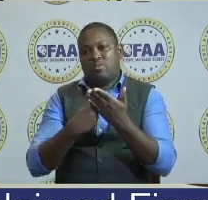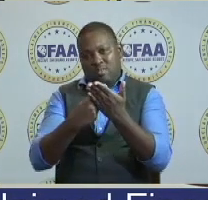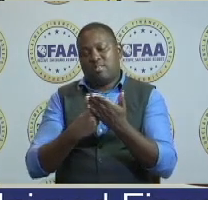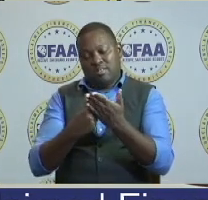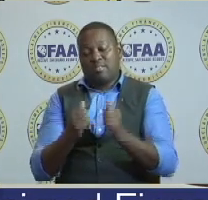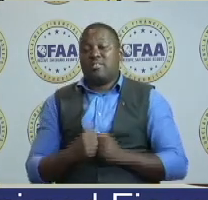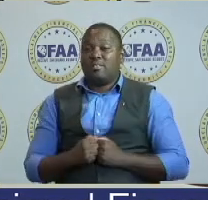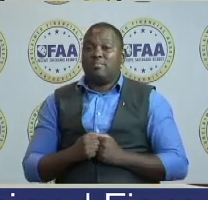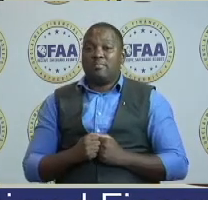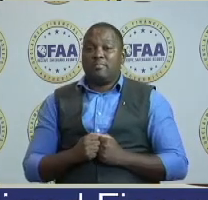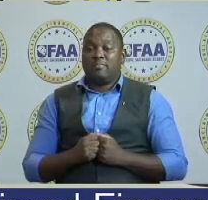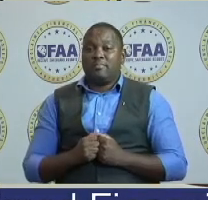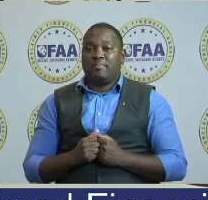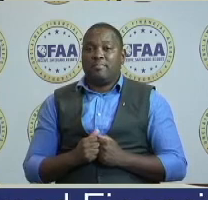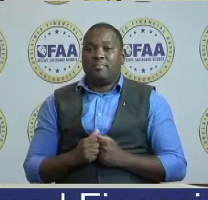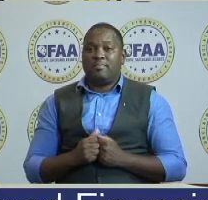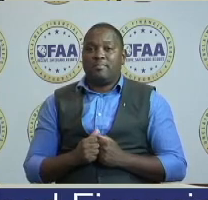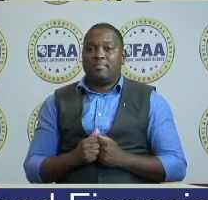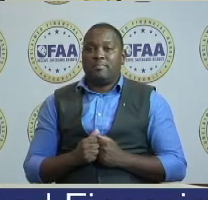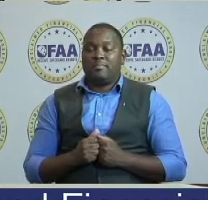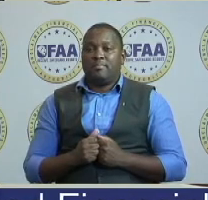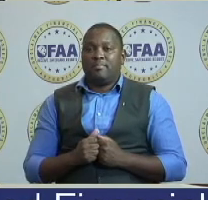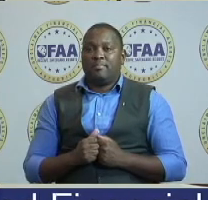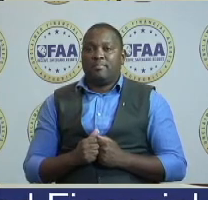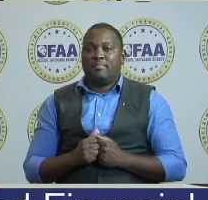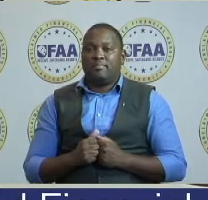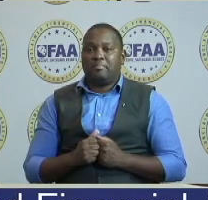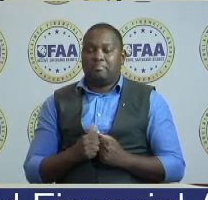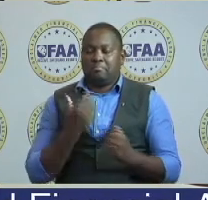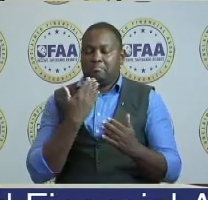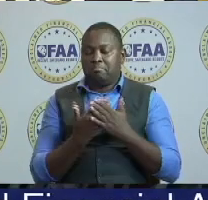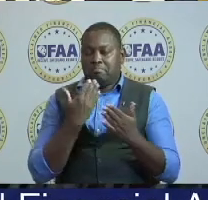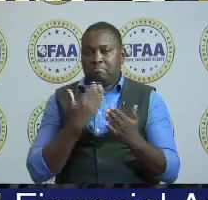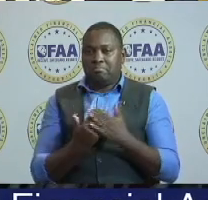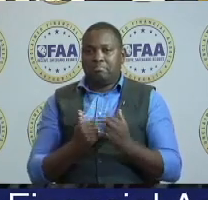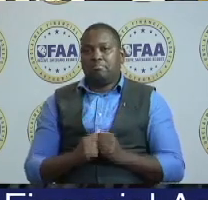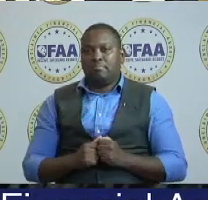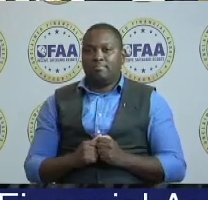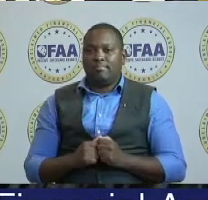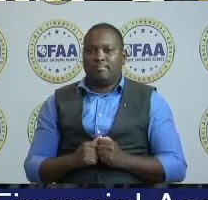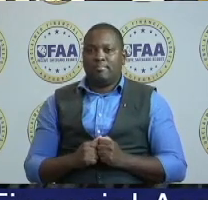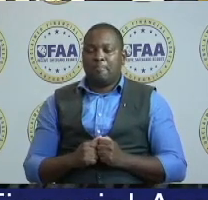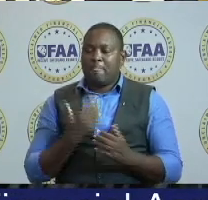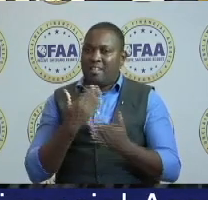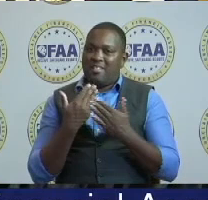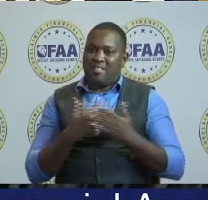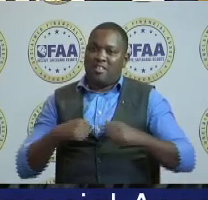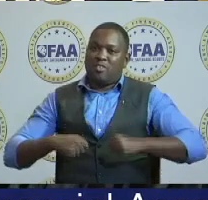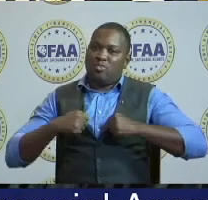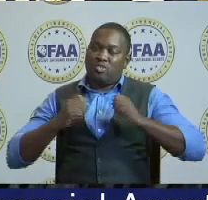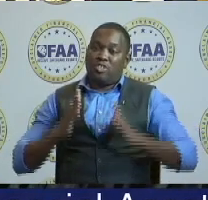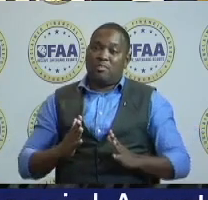get into the VIP rooms and have those more detailed conversations. Indeed. So thank you, Eddie. Indeed. Thank you very much, Chairman. And